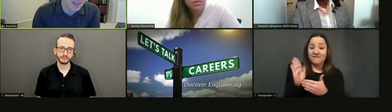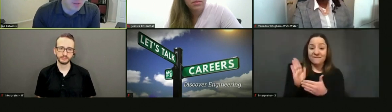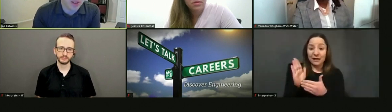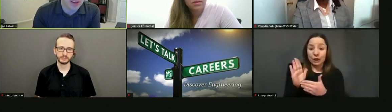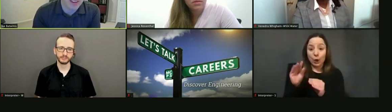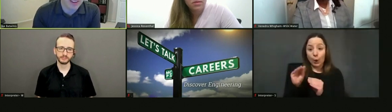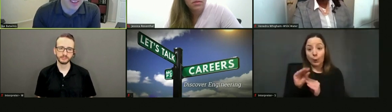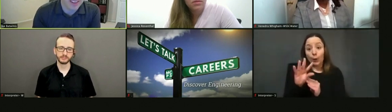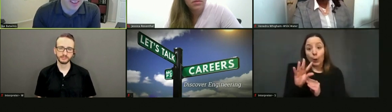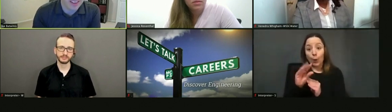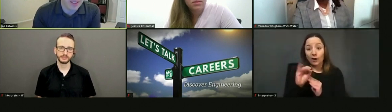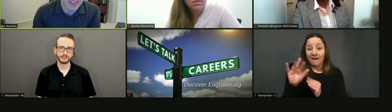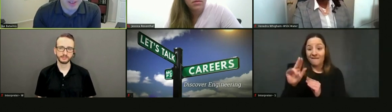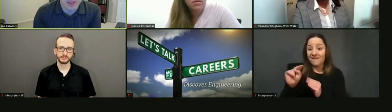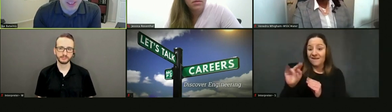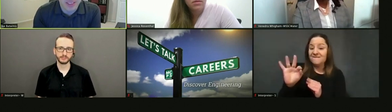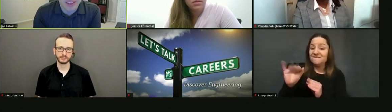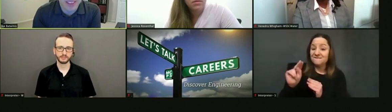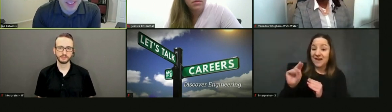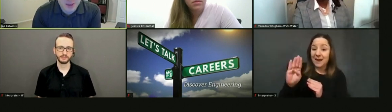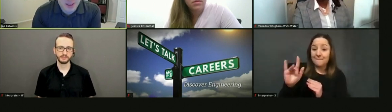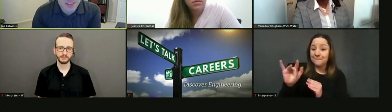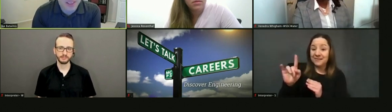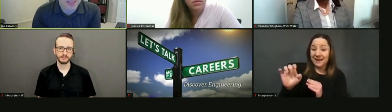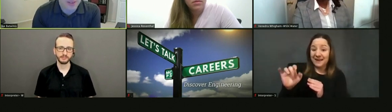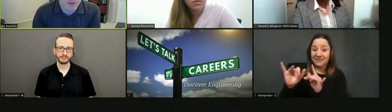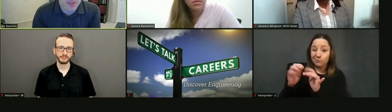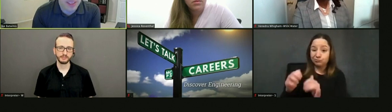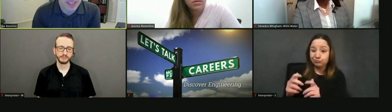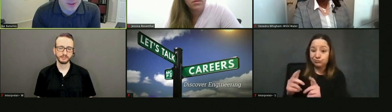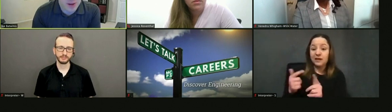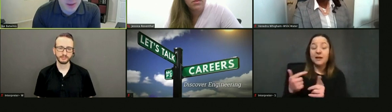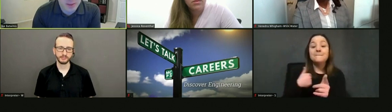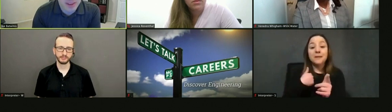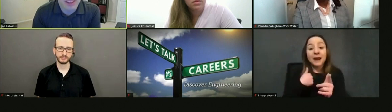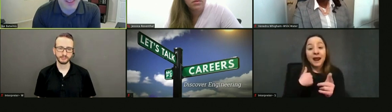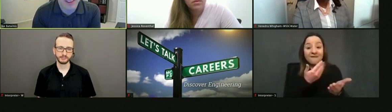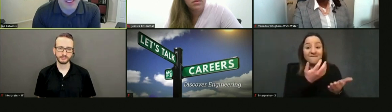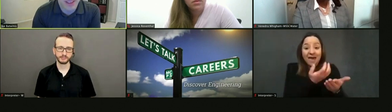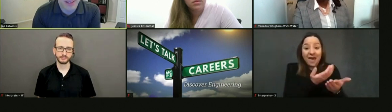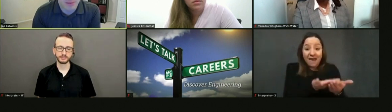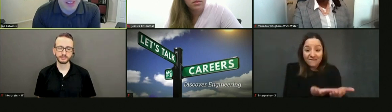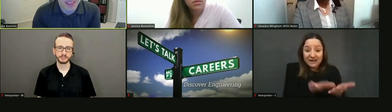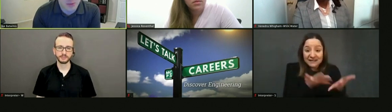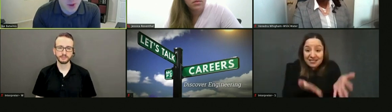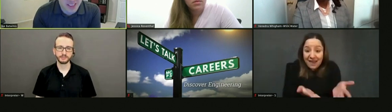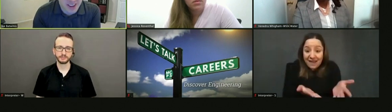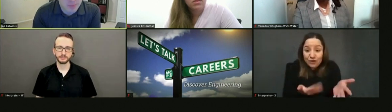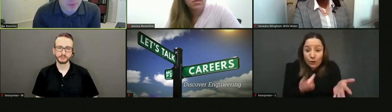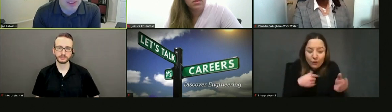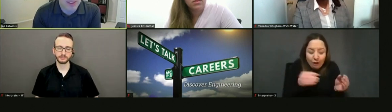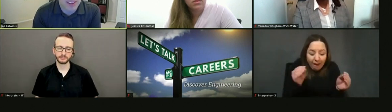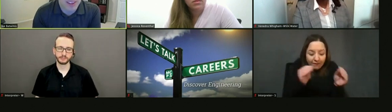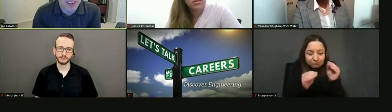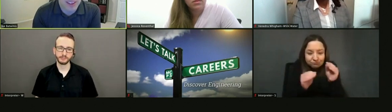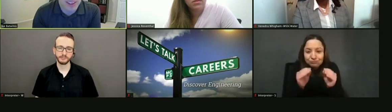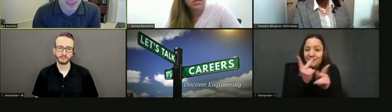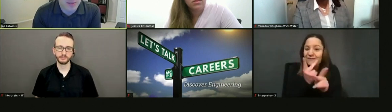right? But I can look at the evidence that I do have left and try and piece together what happened. And then I have to piece together why that